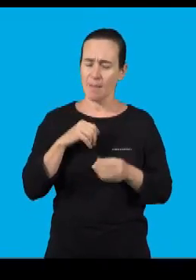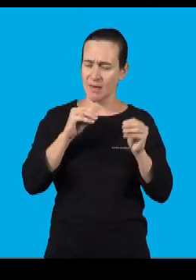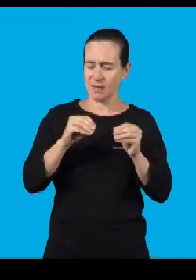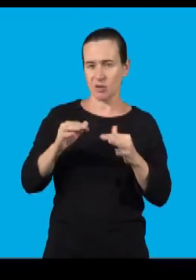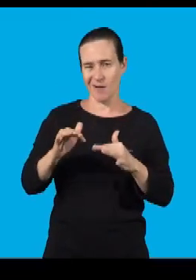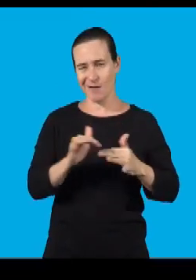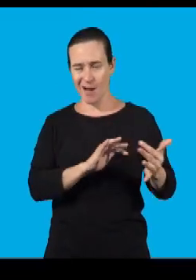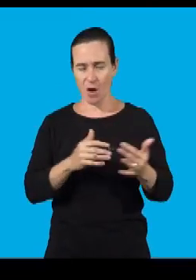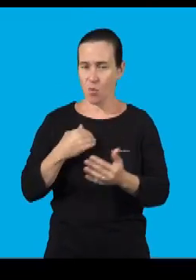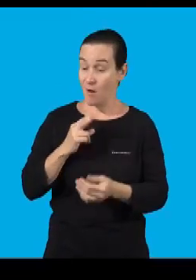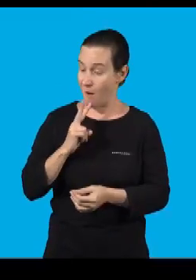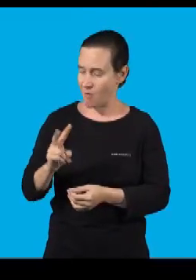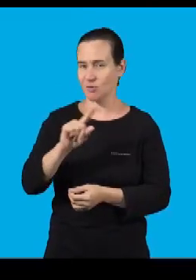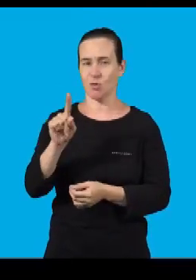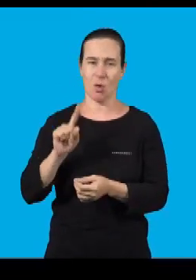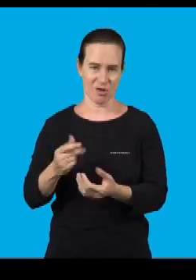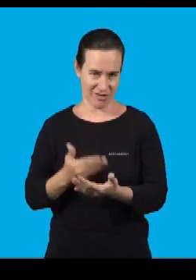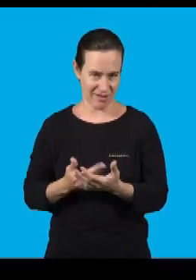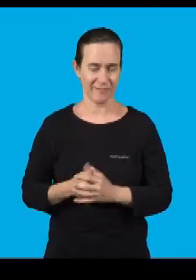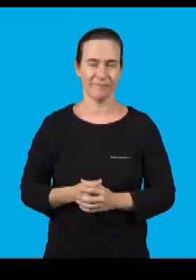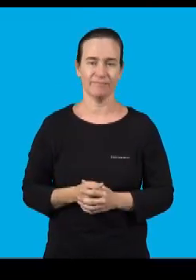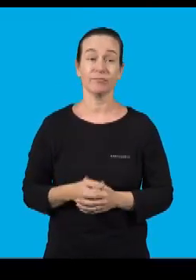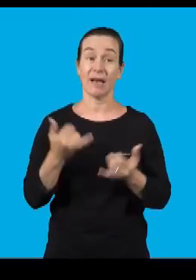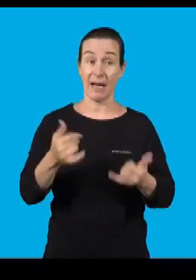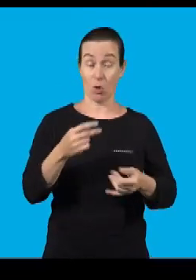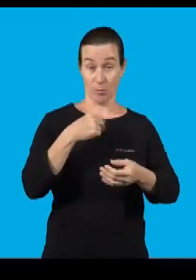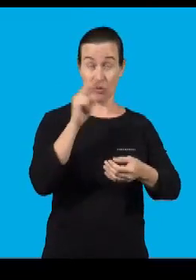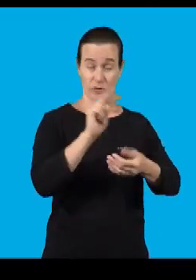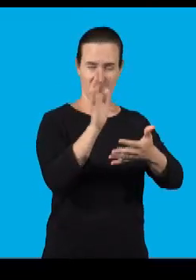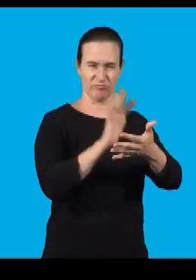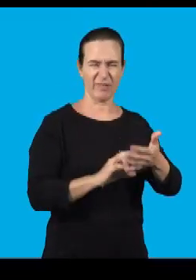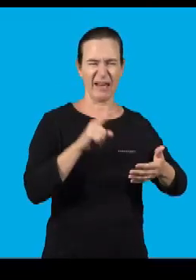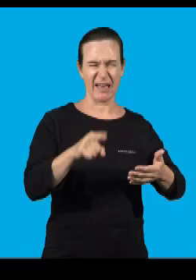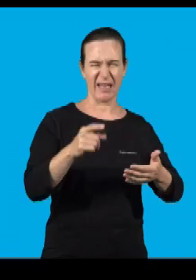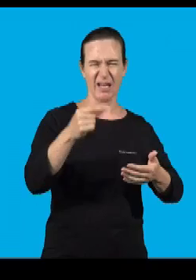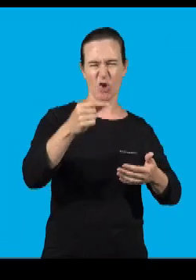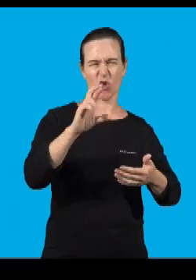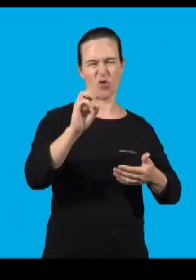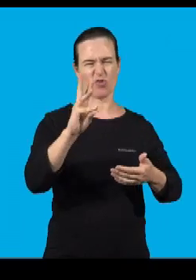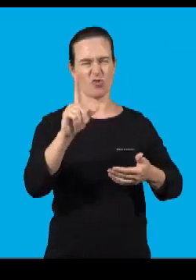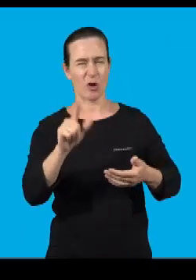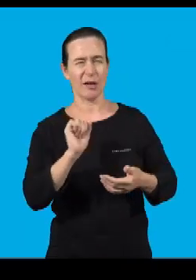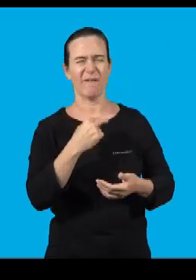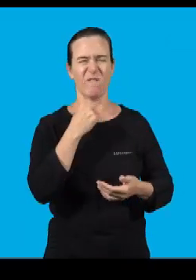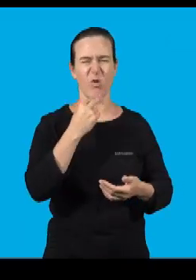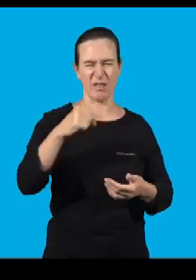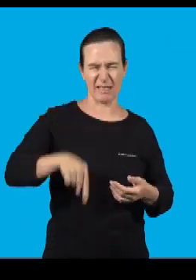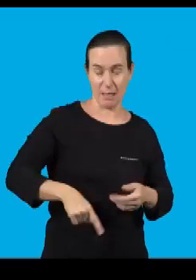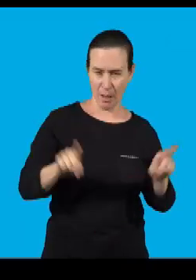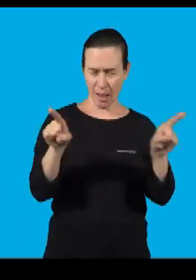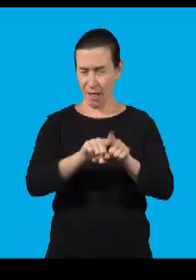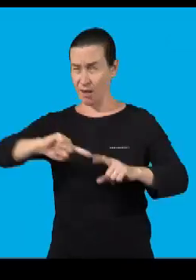to questions, all right? So let me read the passage quickly. He growled, and his voice grew deep. It was like thunder that was